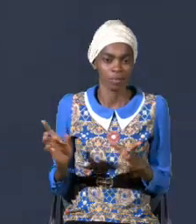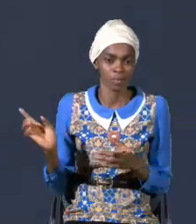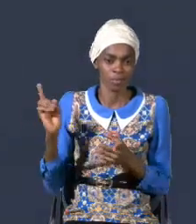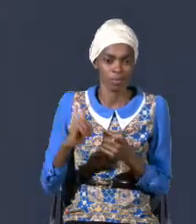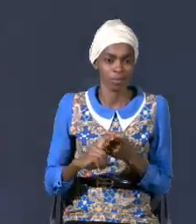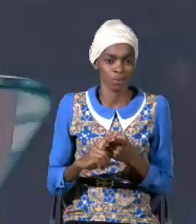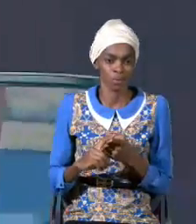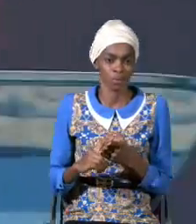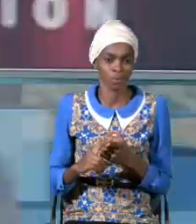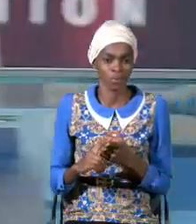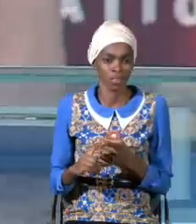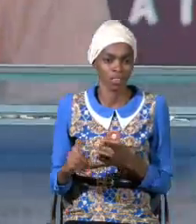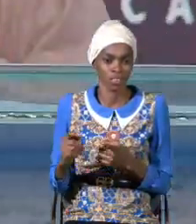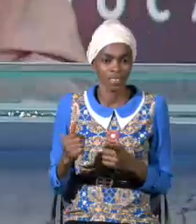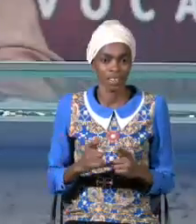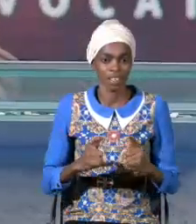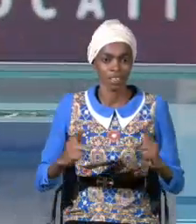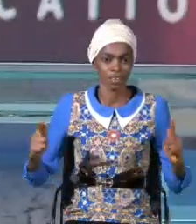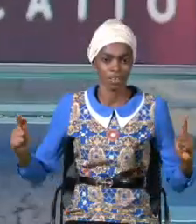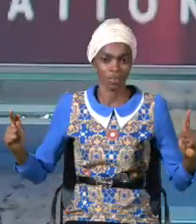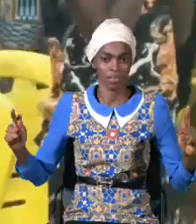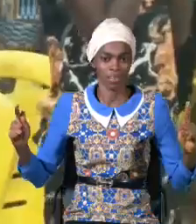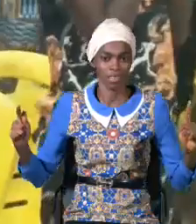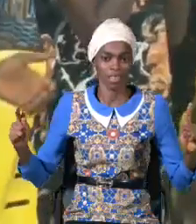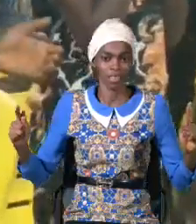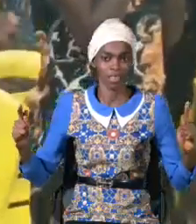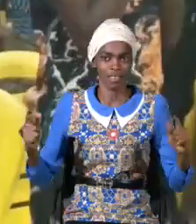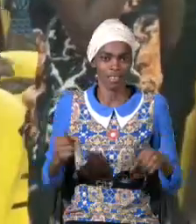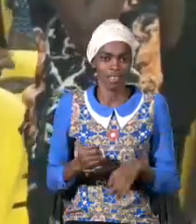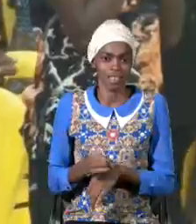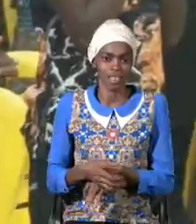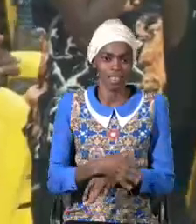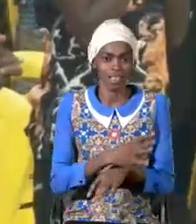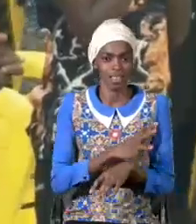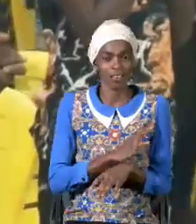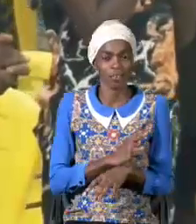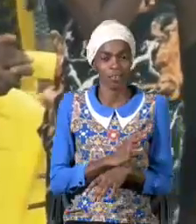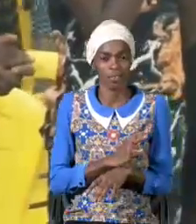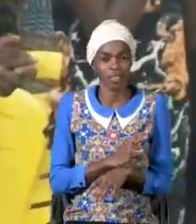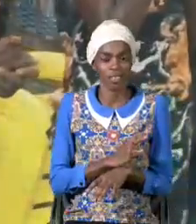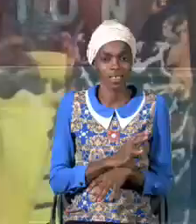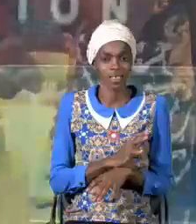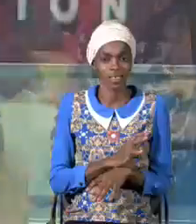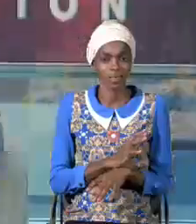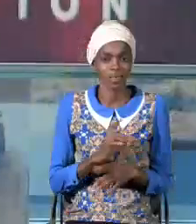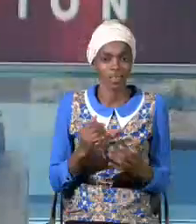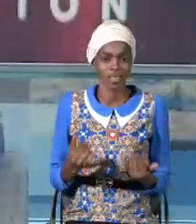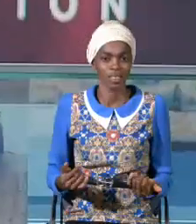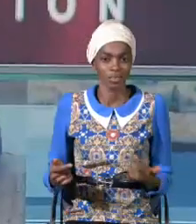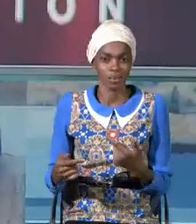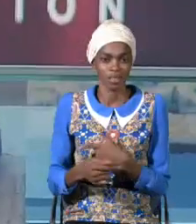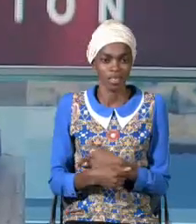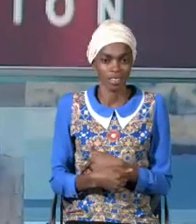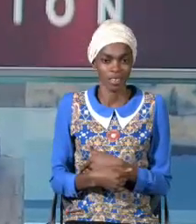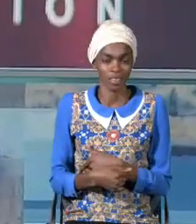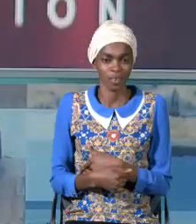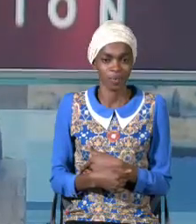an incredible influence. Today is for what